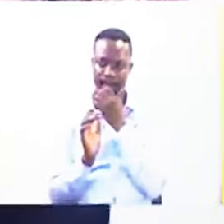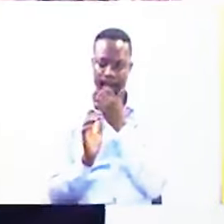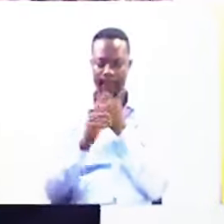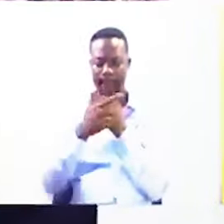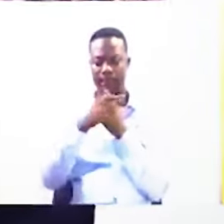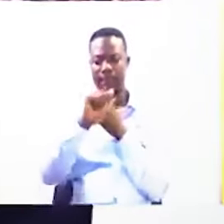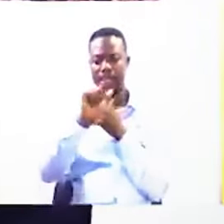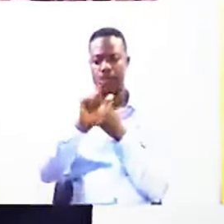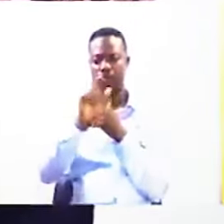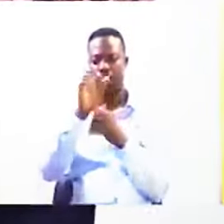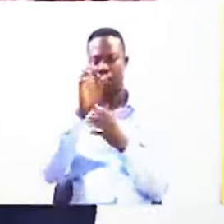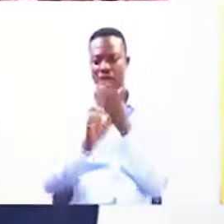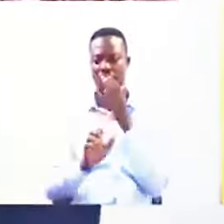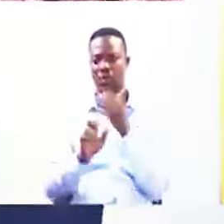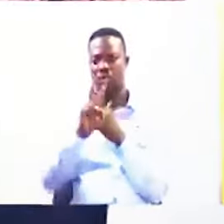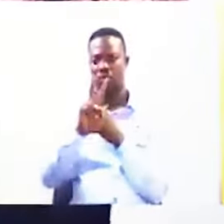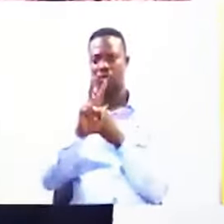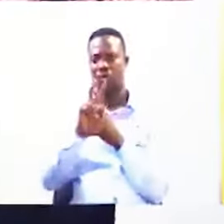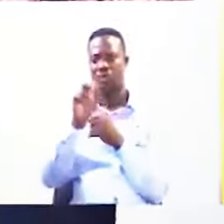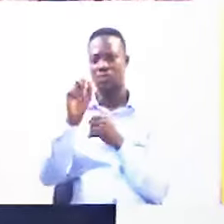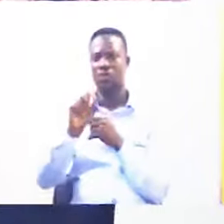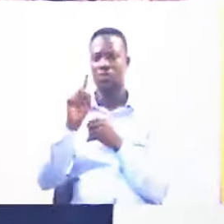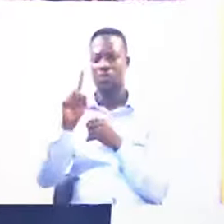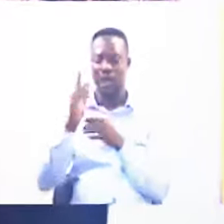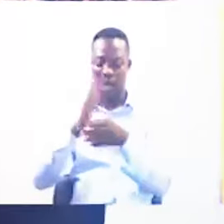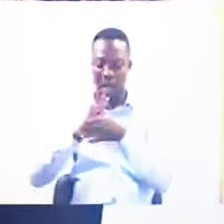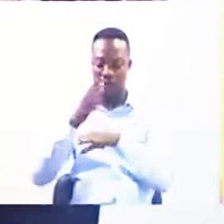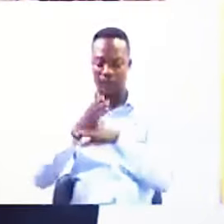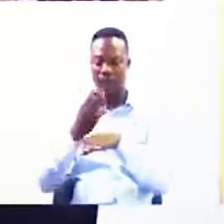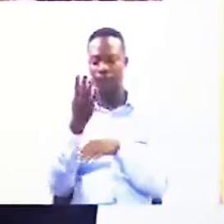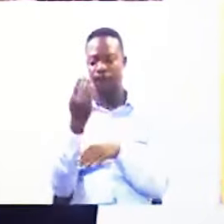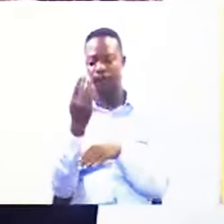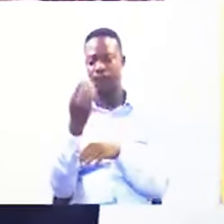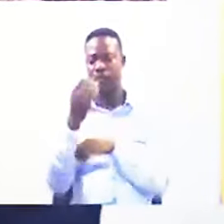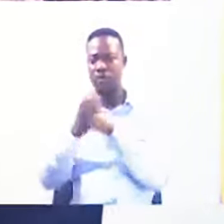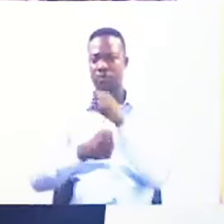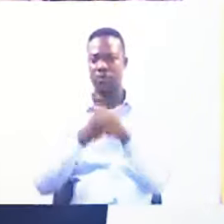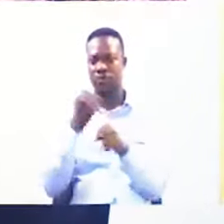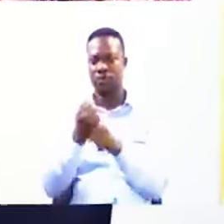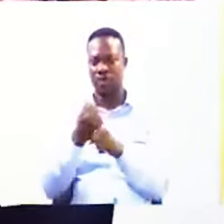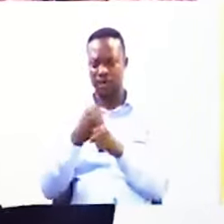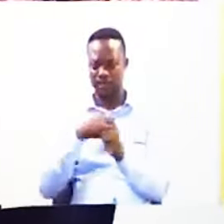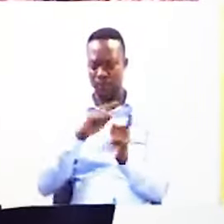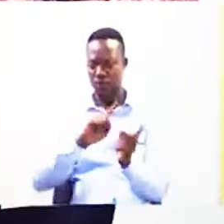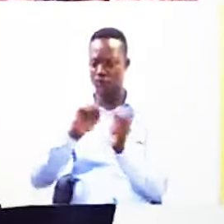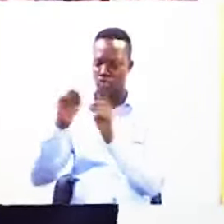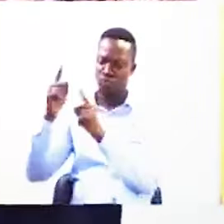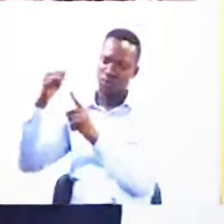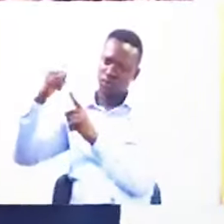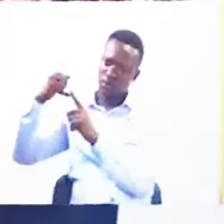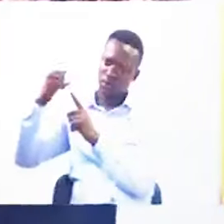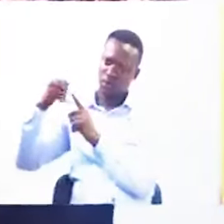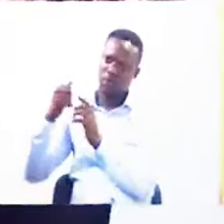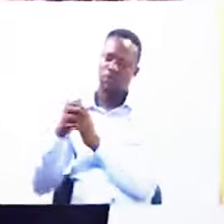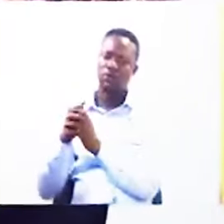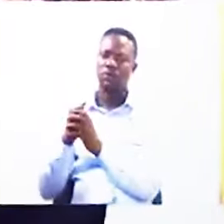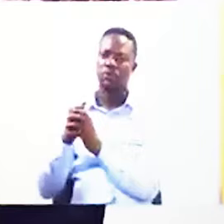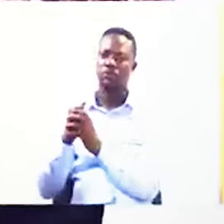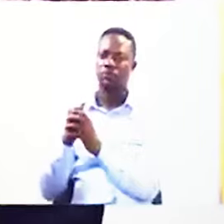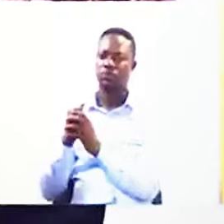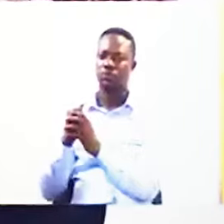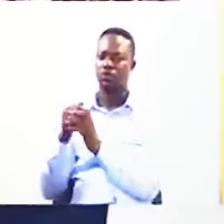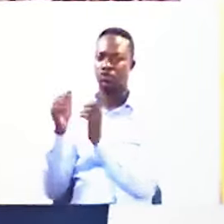Galatians 2 from verse 1. Then after 14 years, I went up again to Jerusalem. This time